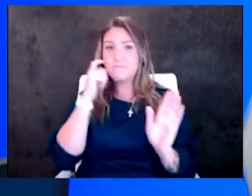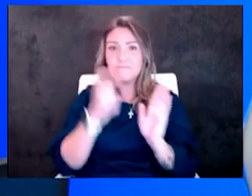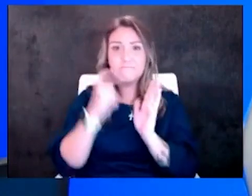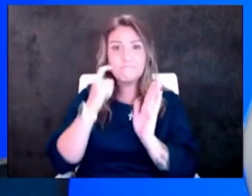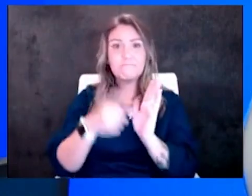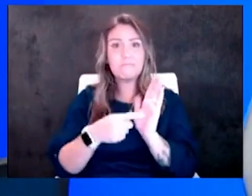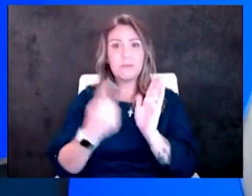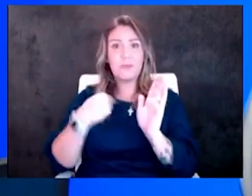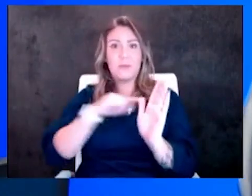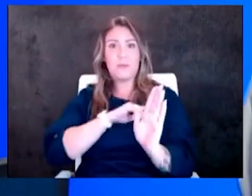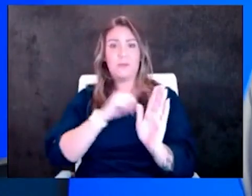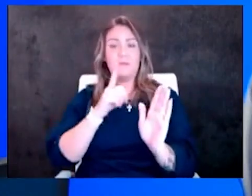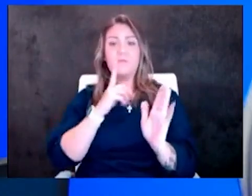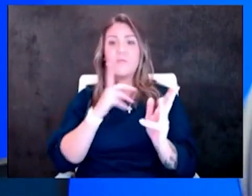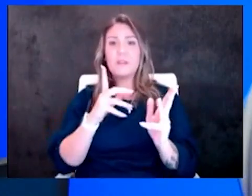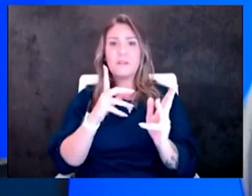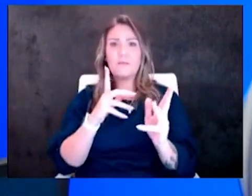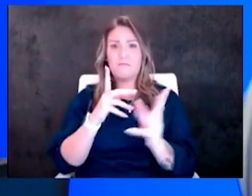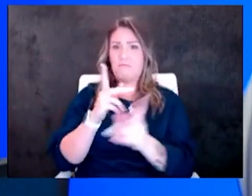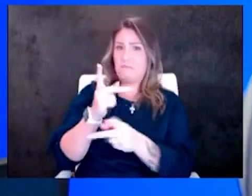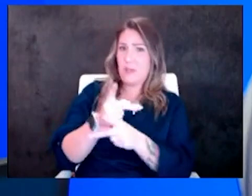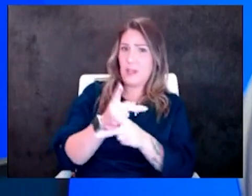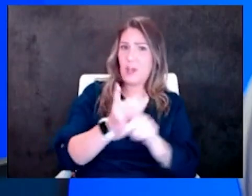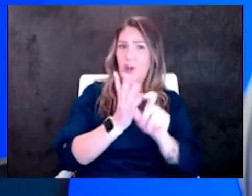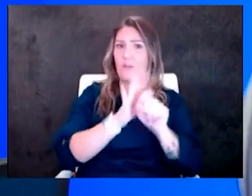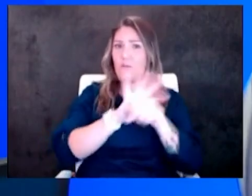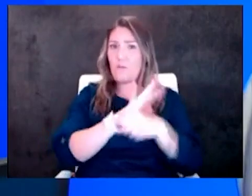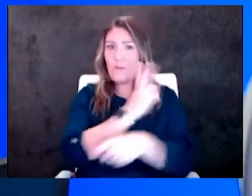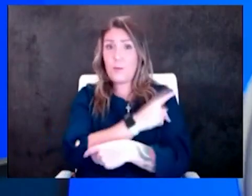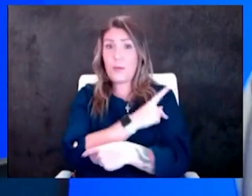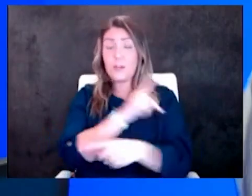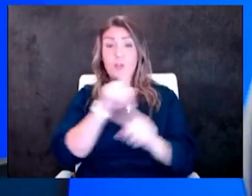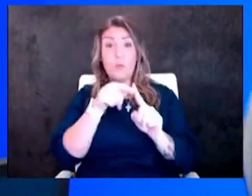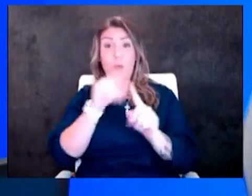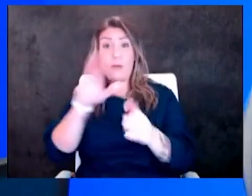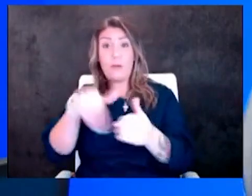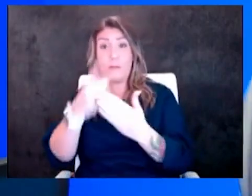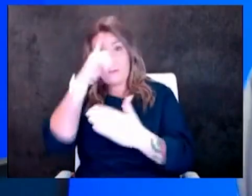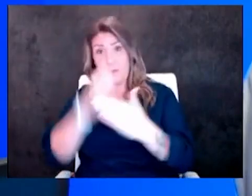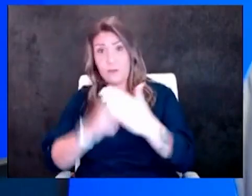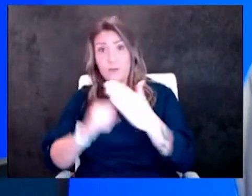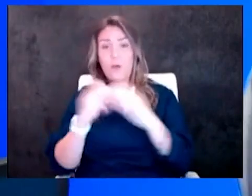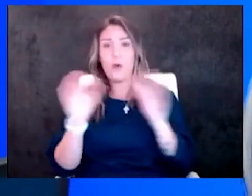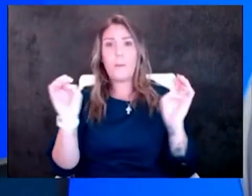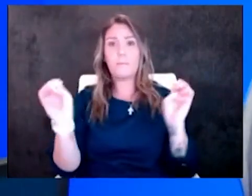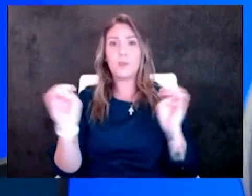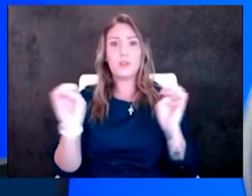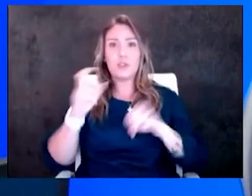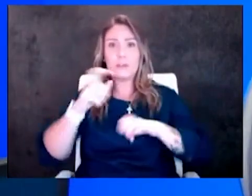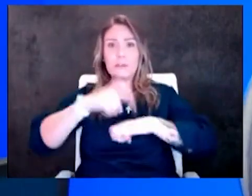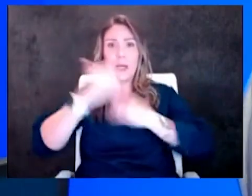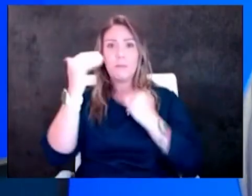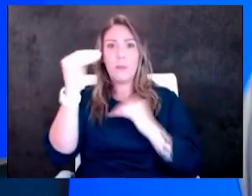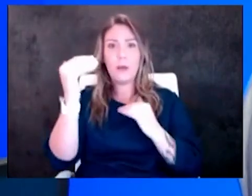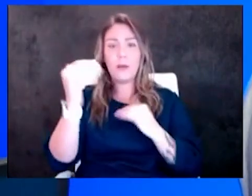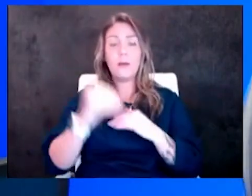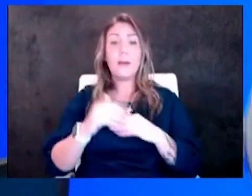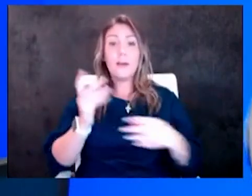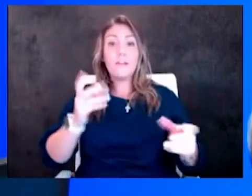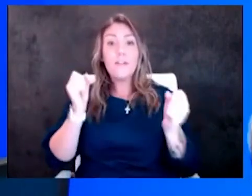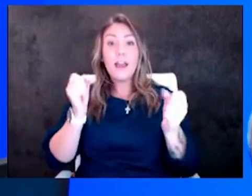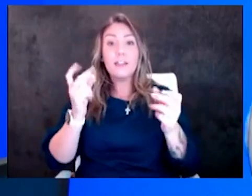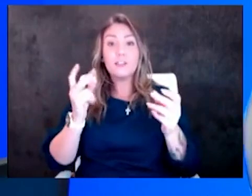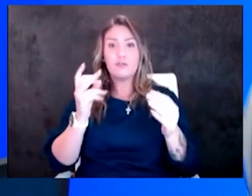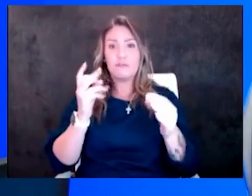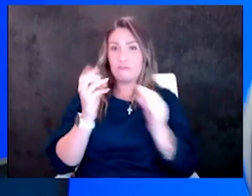in encountering COVID patients. When a patient comes with stroke, it's an emergency, time-limited emergency. The faster you can fix their problem,